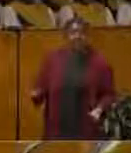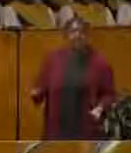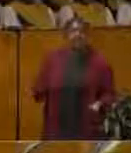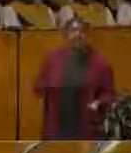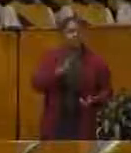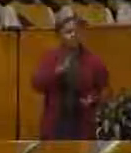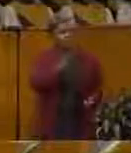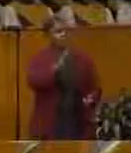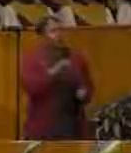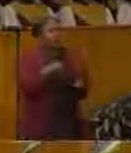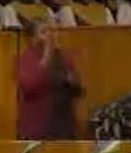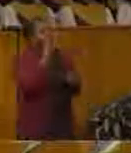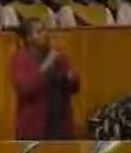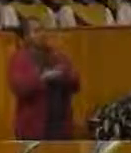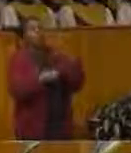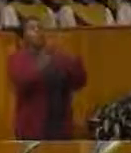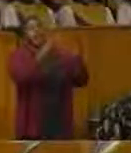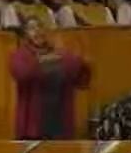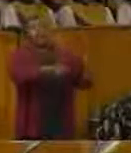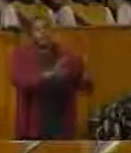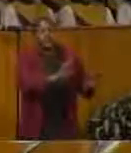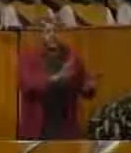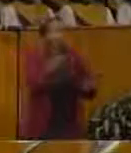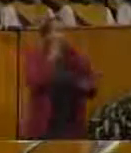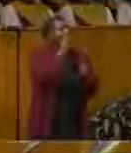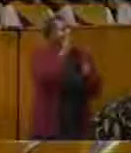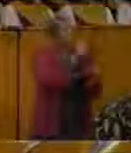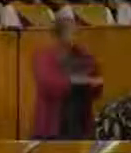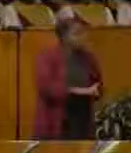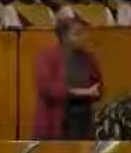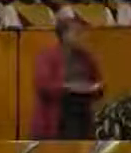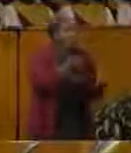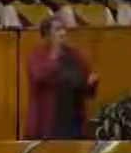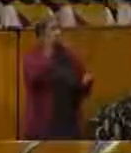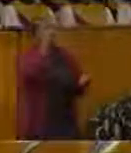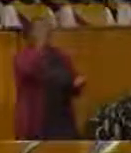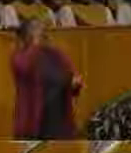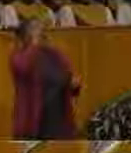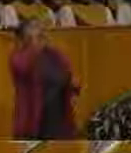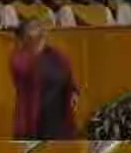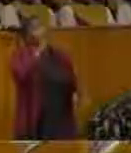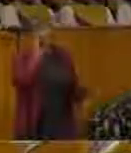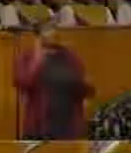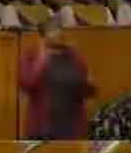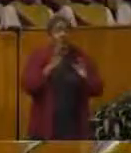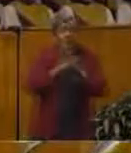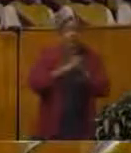Judy, I wonder what would happen if God